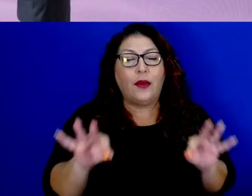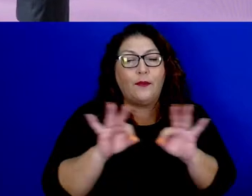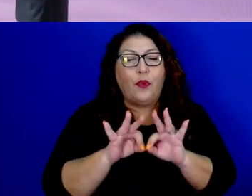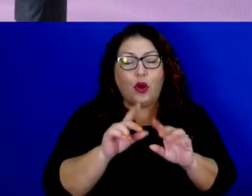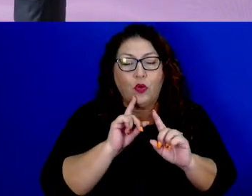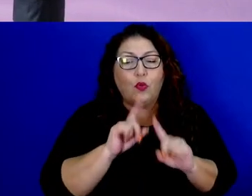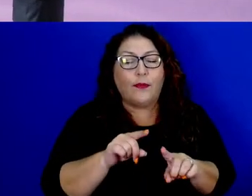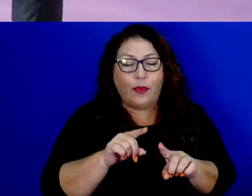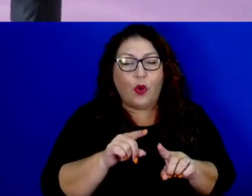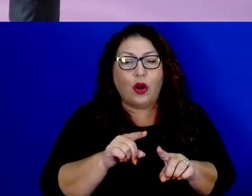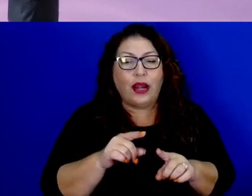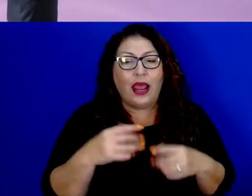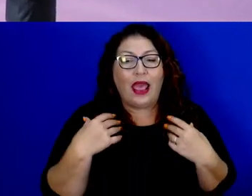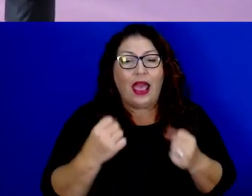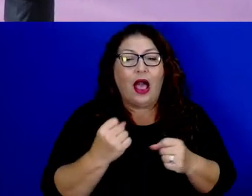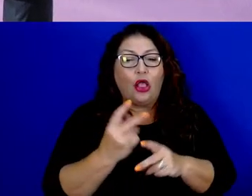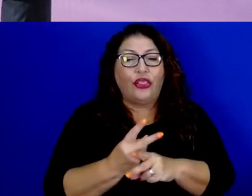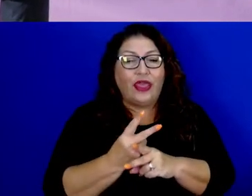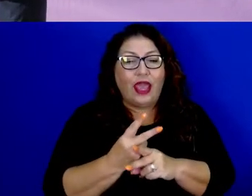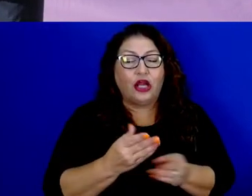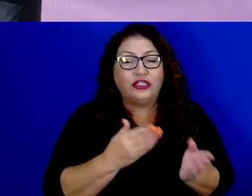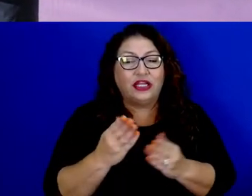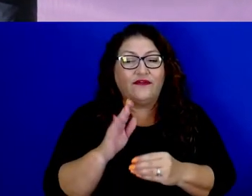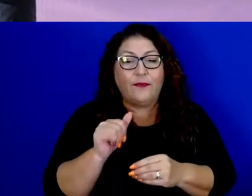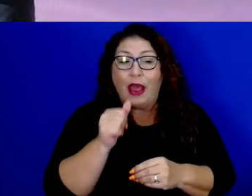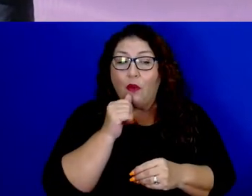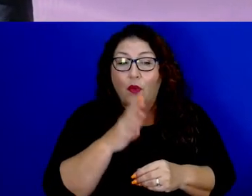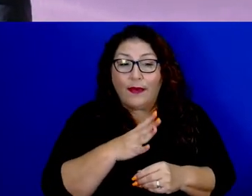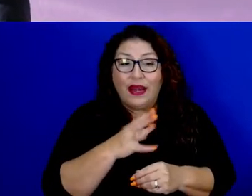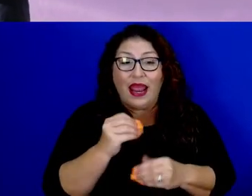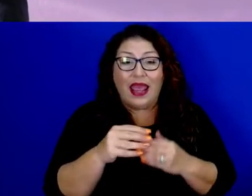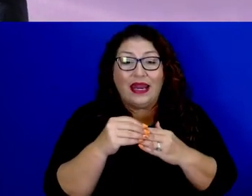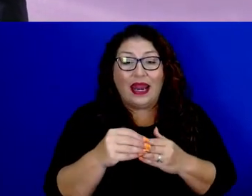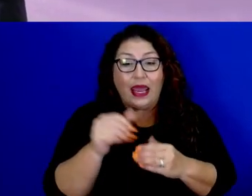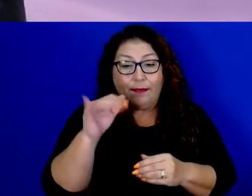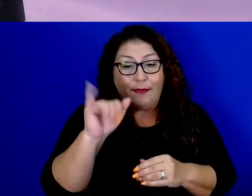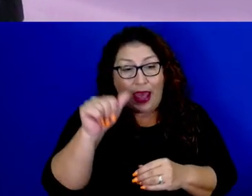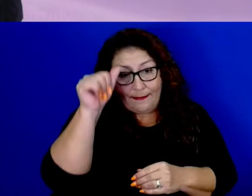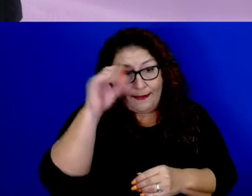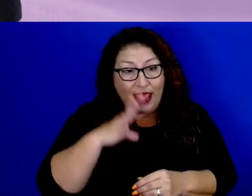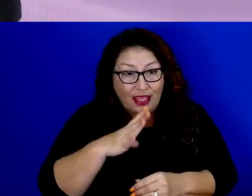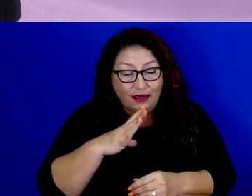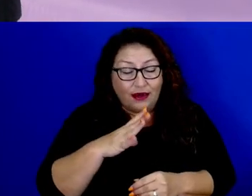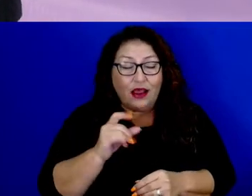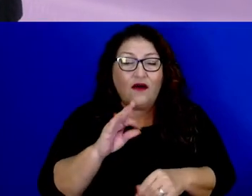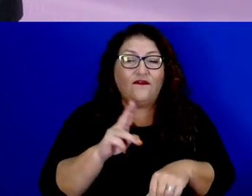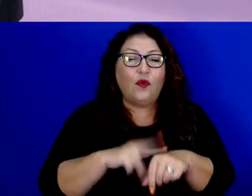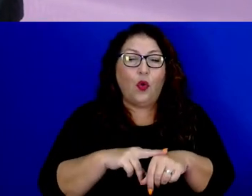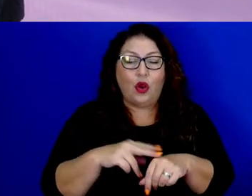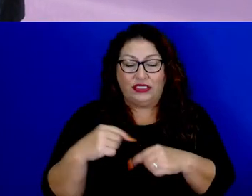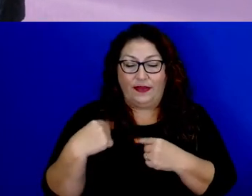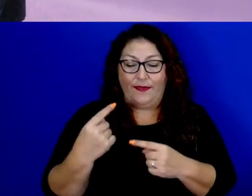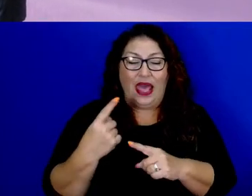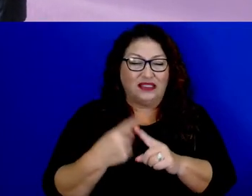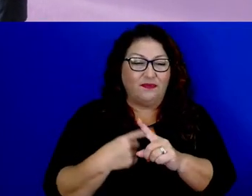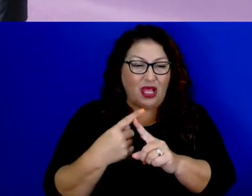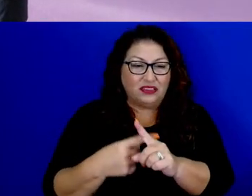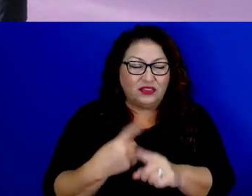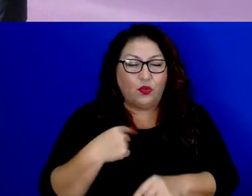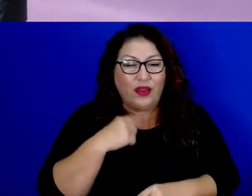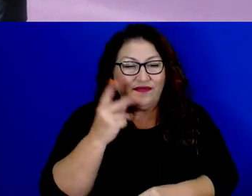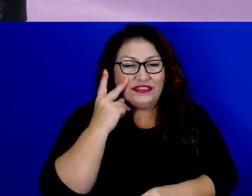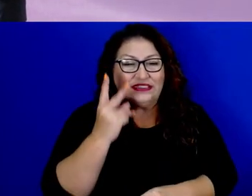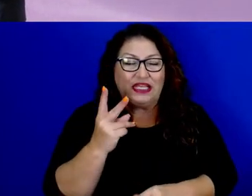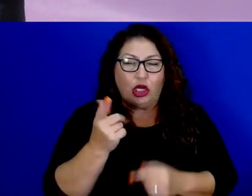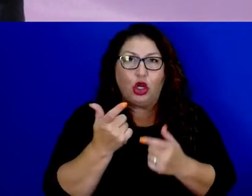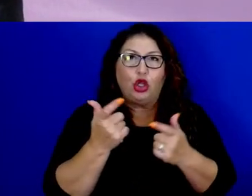Healthcare, Delivered by Women and Led by Men. And of course, the past months, we have seen a huge strain